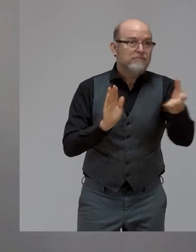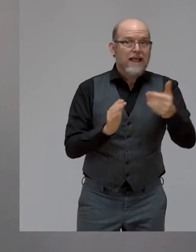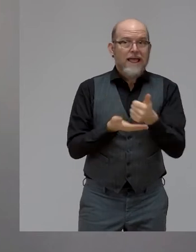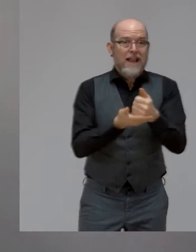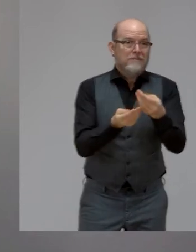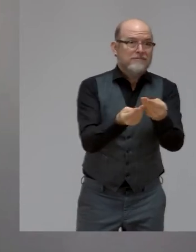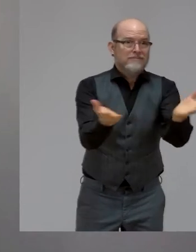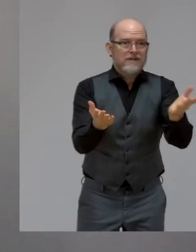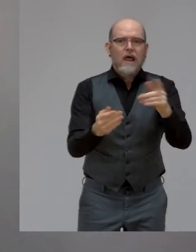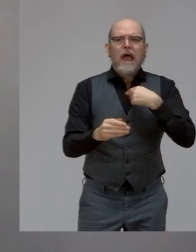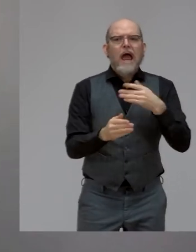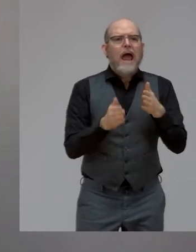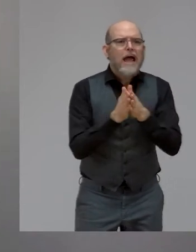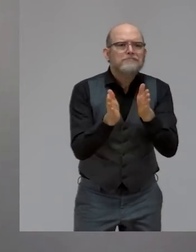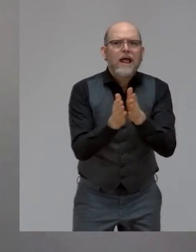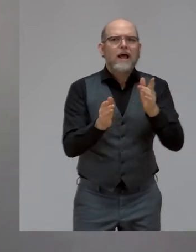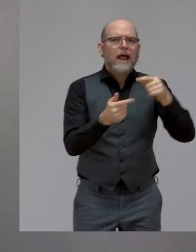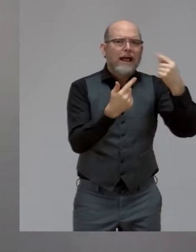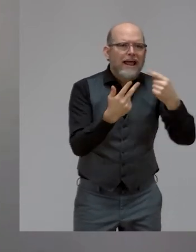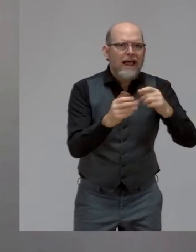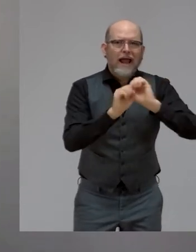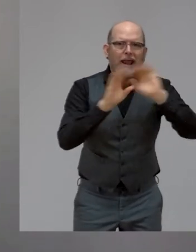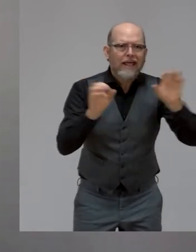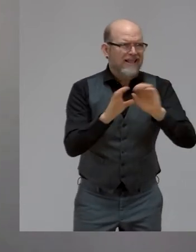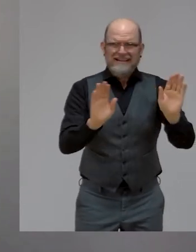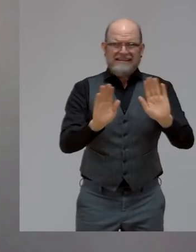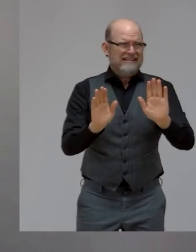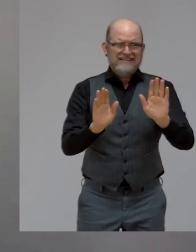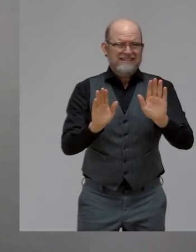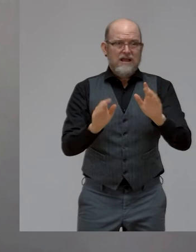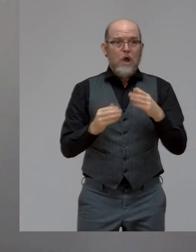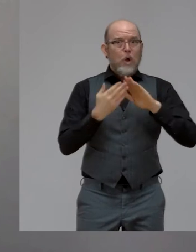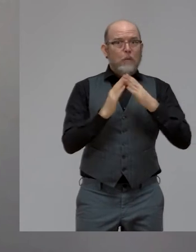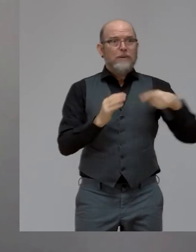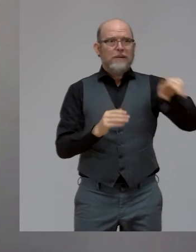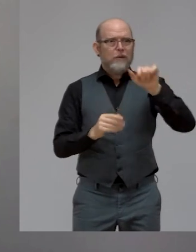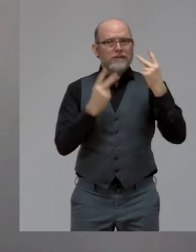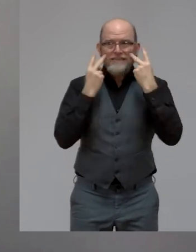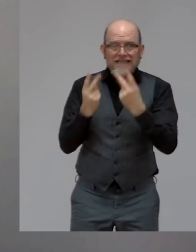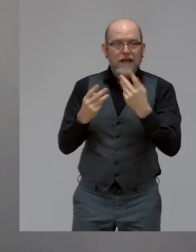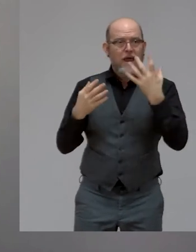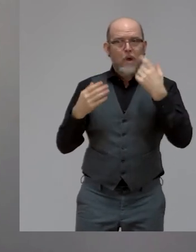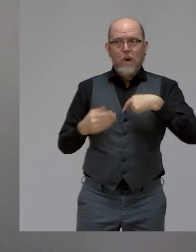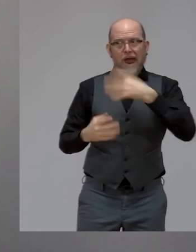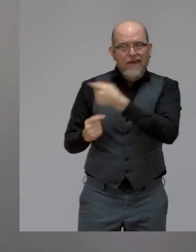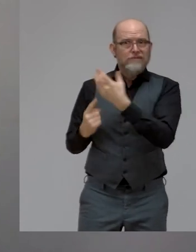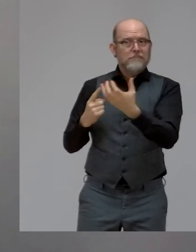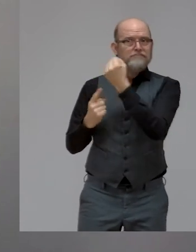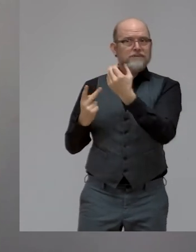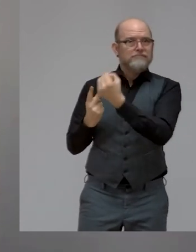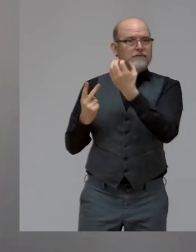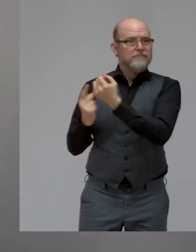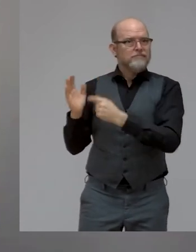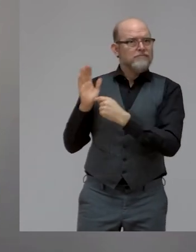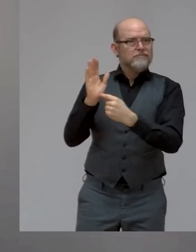encouraging our business community really to see the risk if they don't. So just before I introduce our